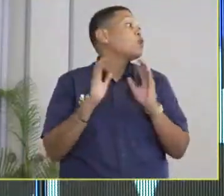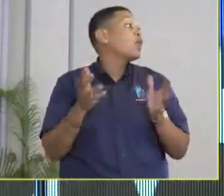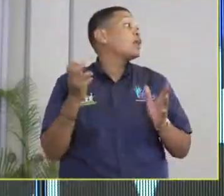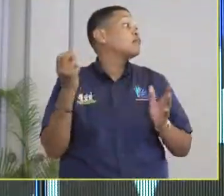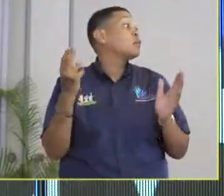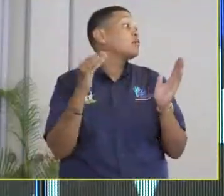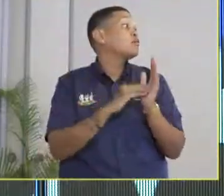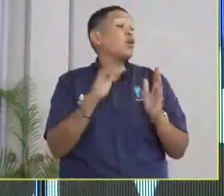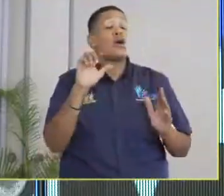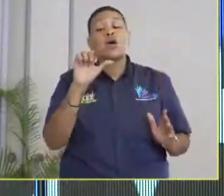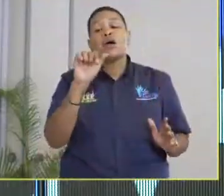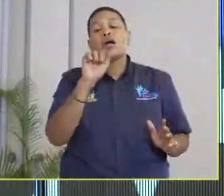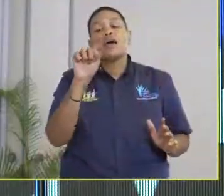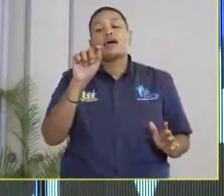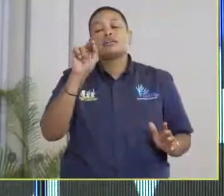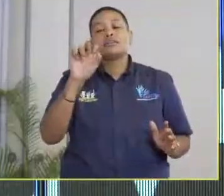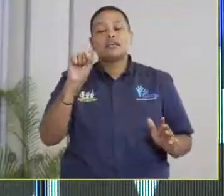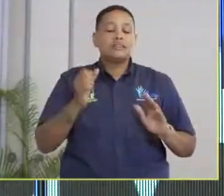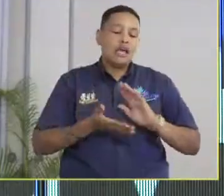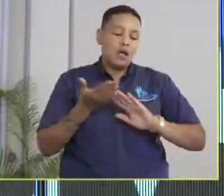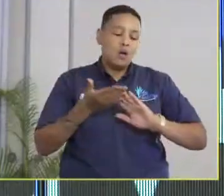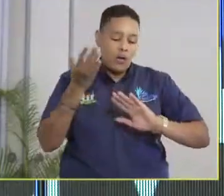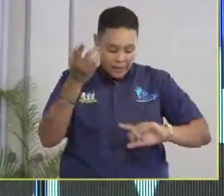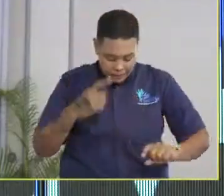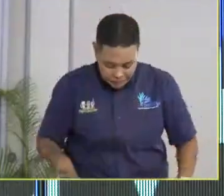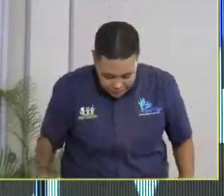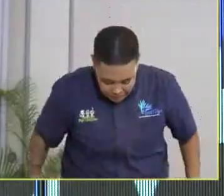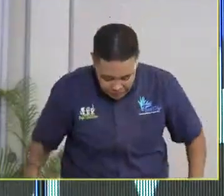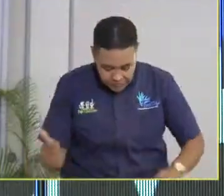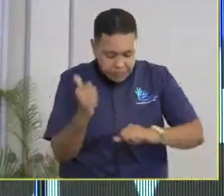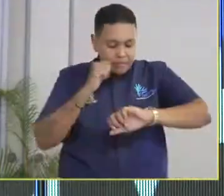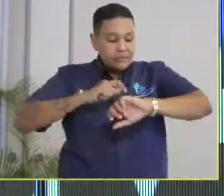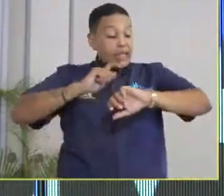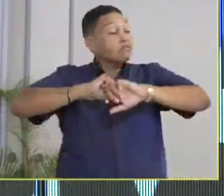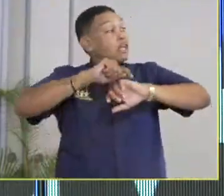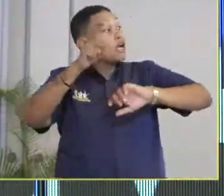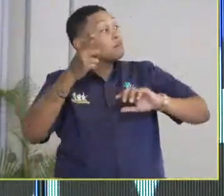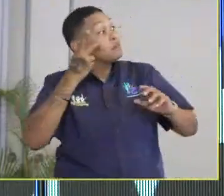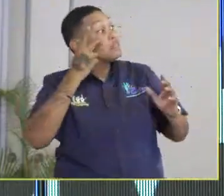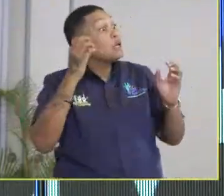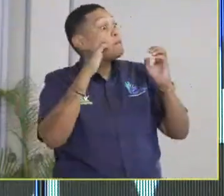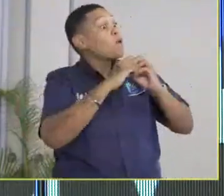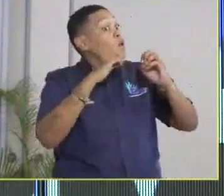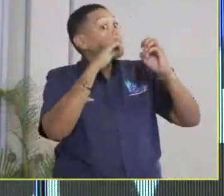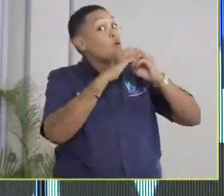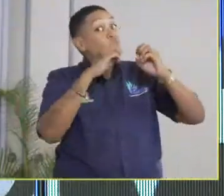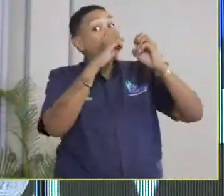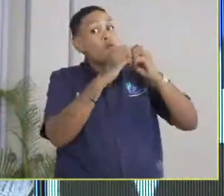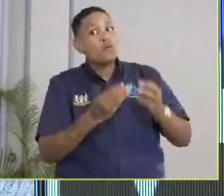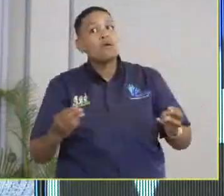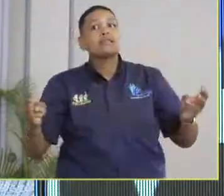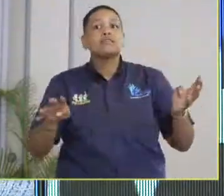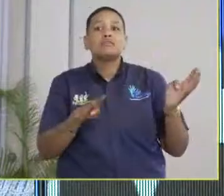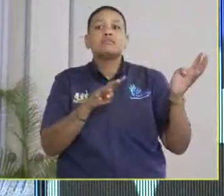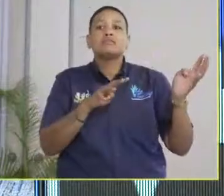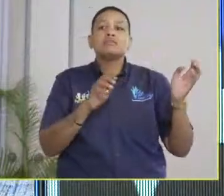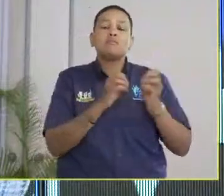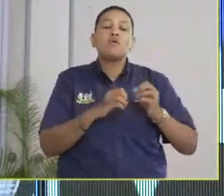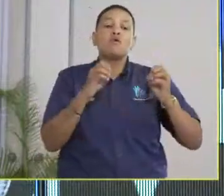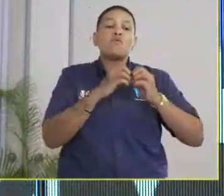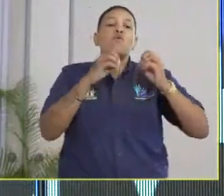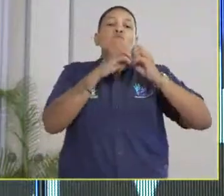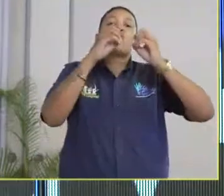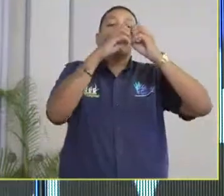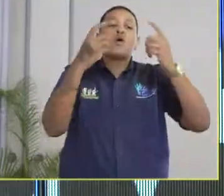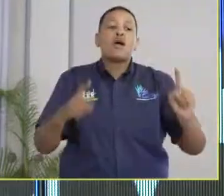12,000 gazettes and going. Every time you go on, you will see more material than you saw the day before.